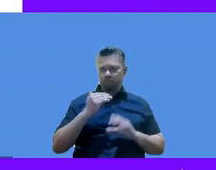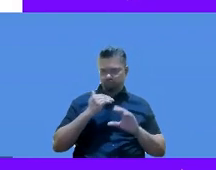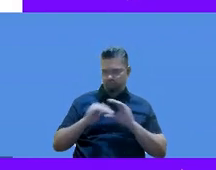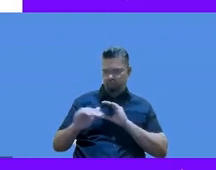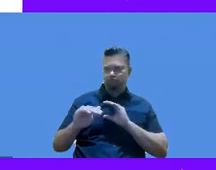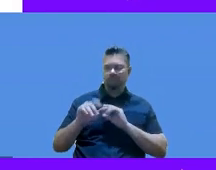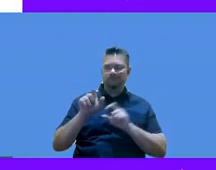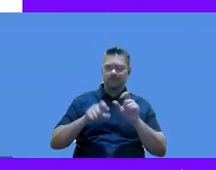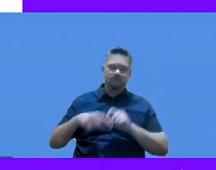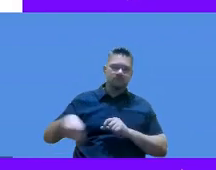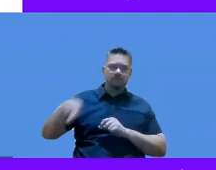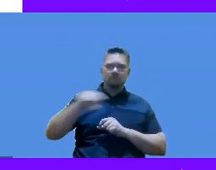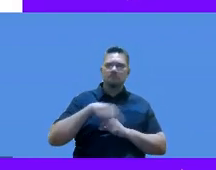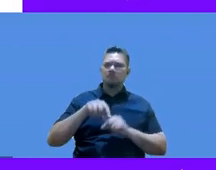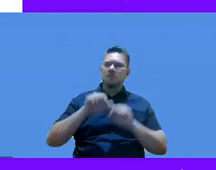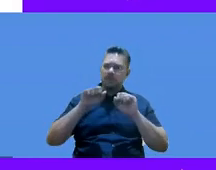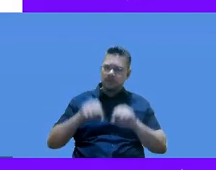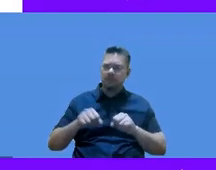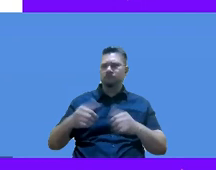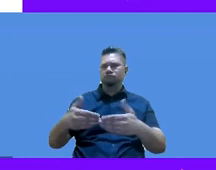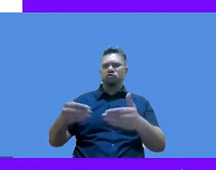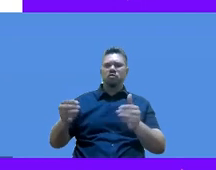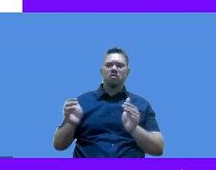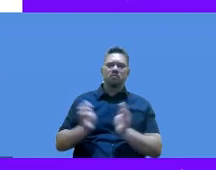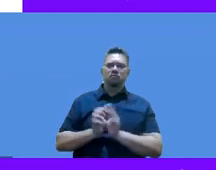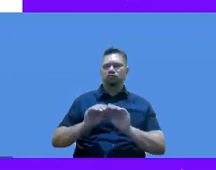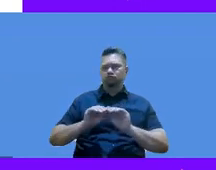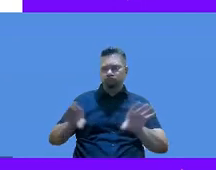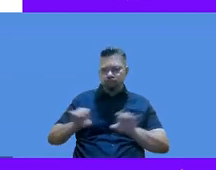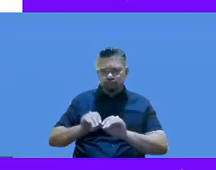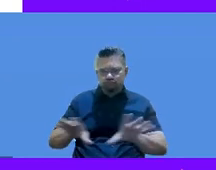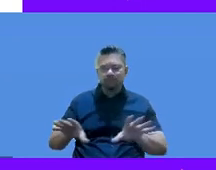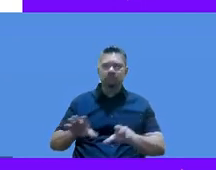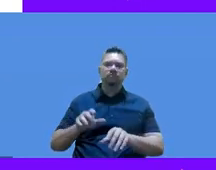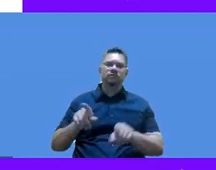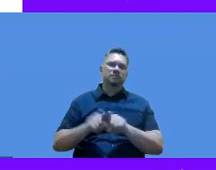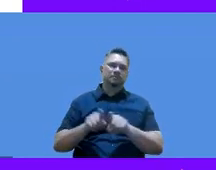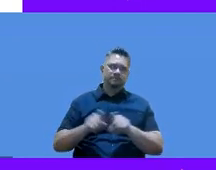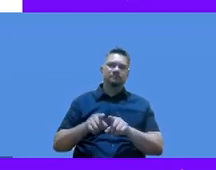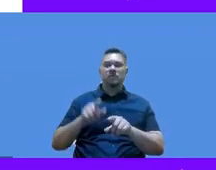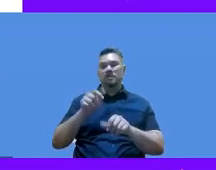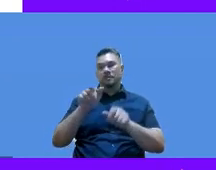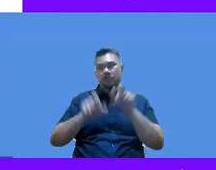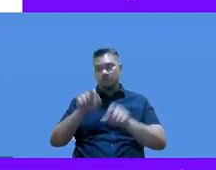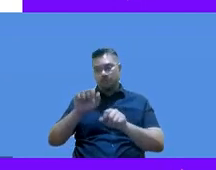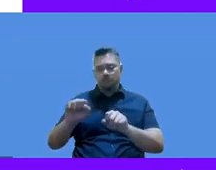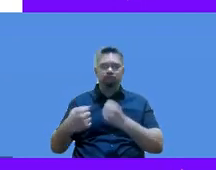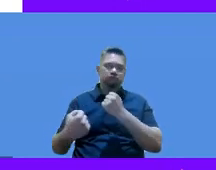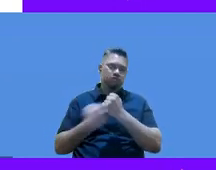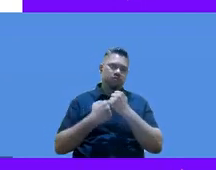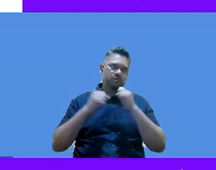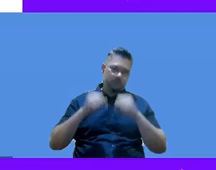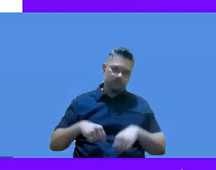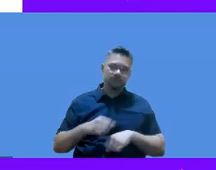also so that we can amplify your efforts as a young person as well. And one of the things that we've just done is we shared on